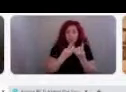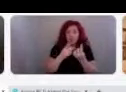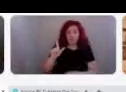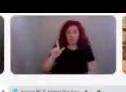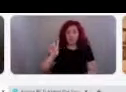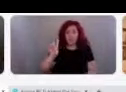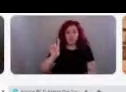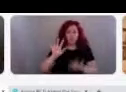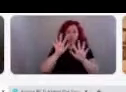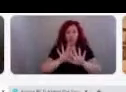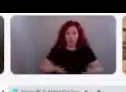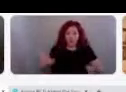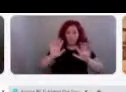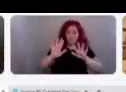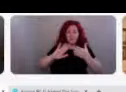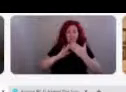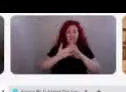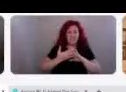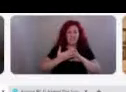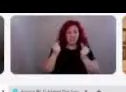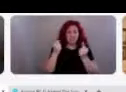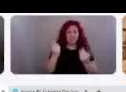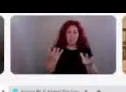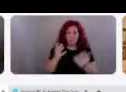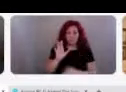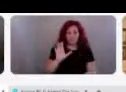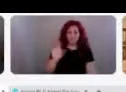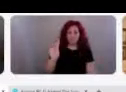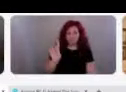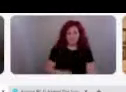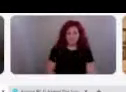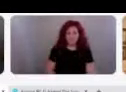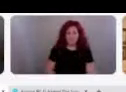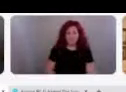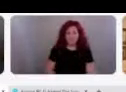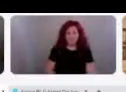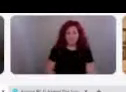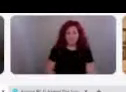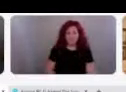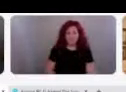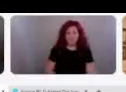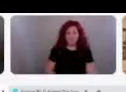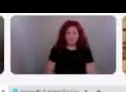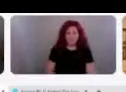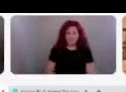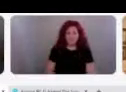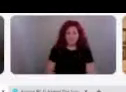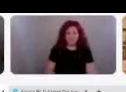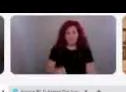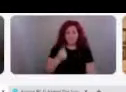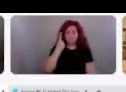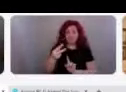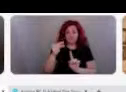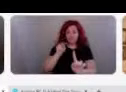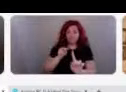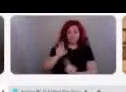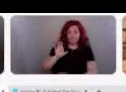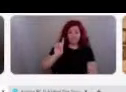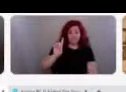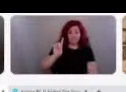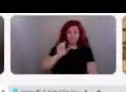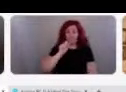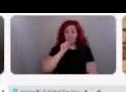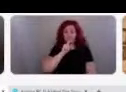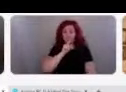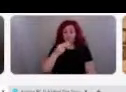multiple across the city and multiple congressional districts uh from a congressional district standpoint it split scottsdale by hayden